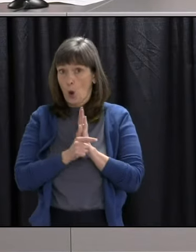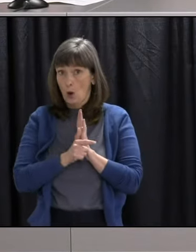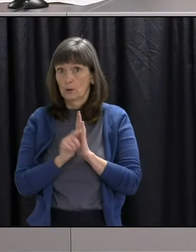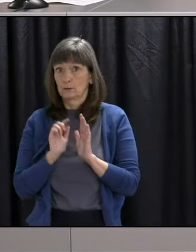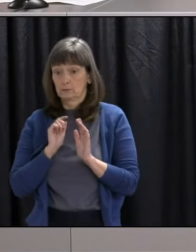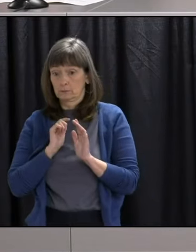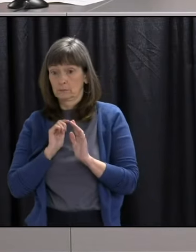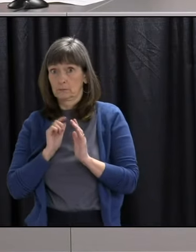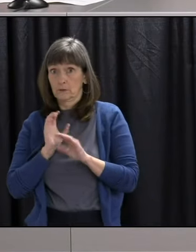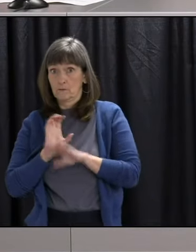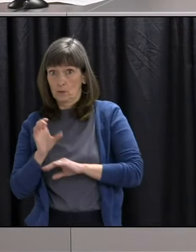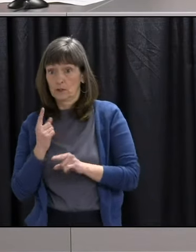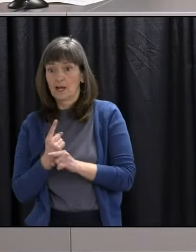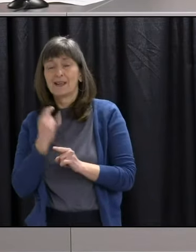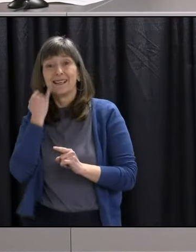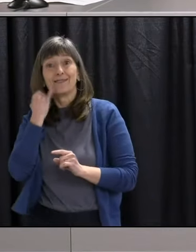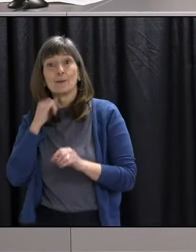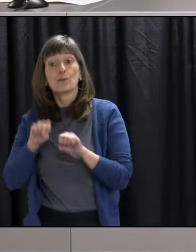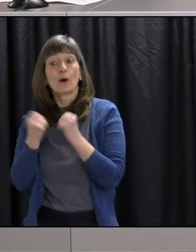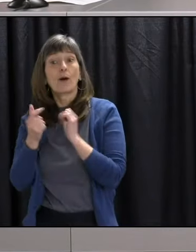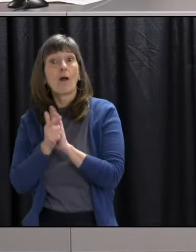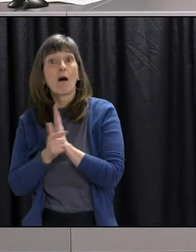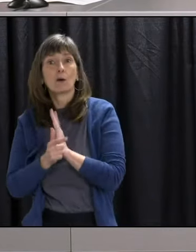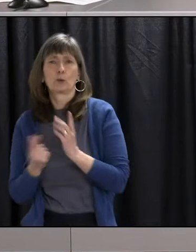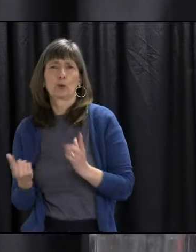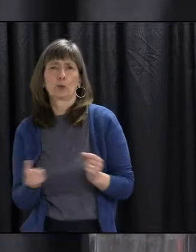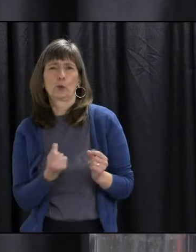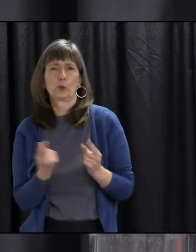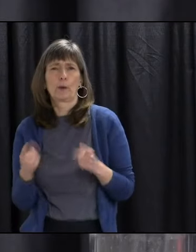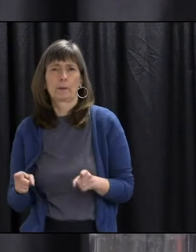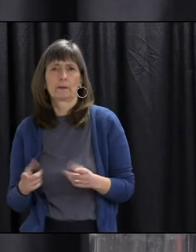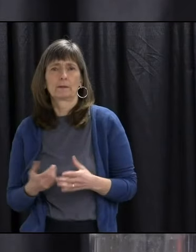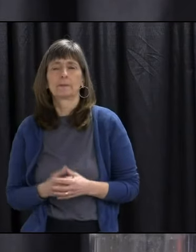adhere to? The order today